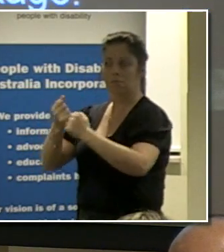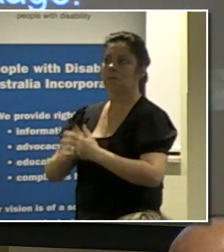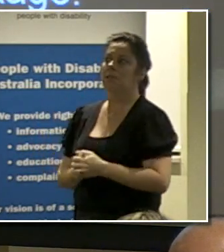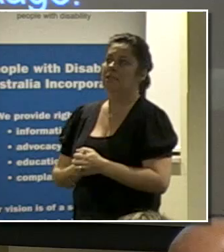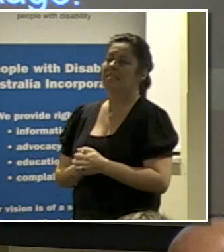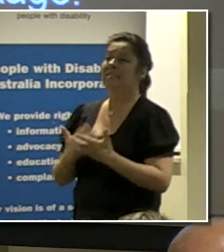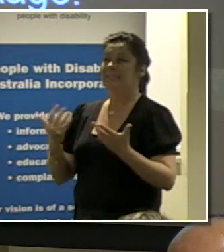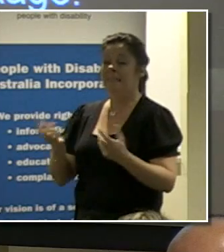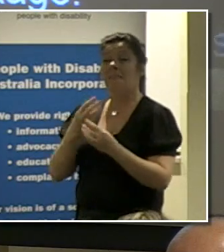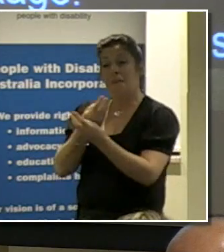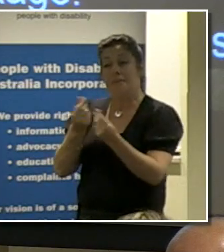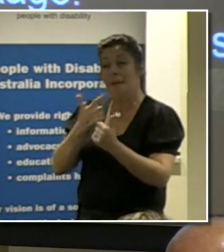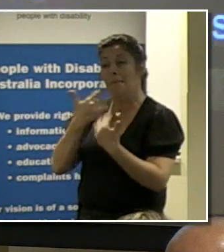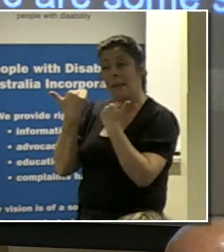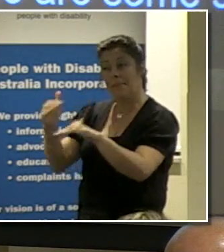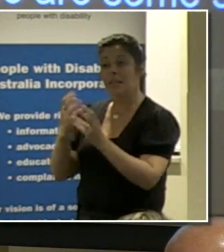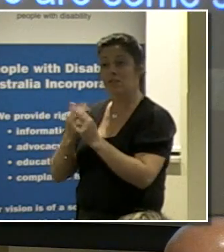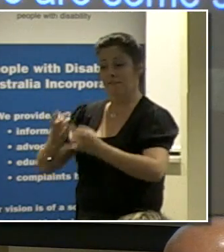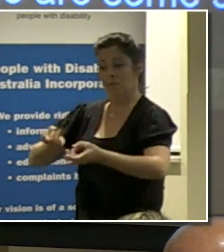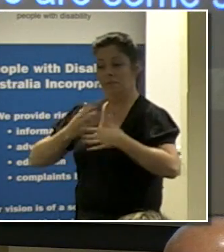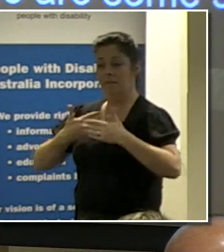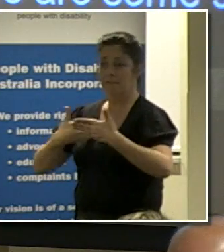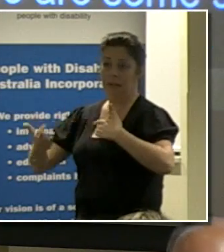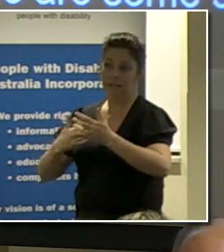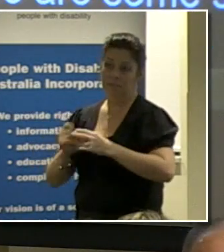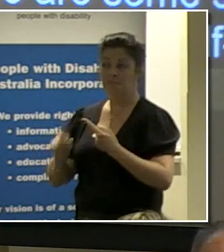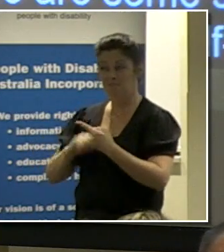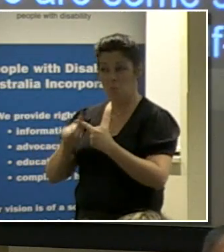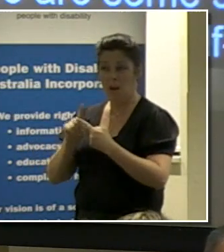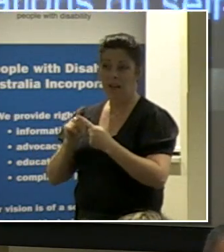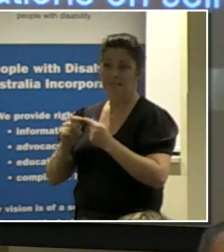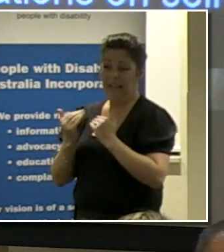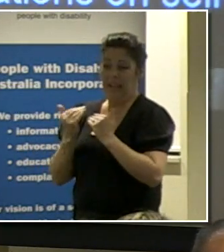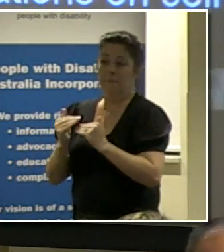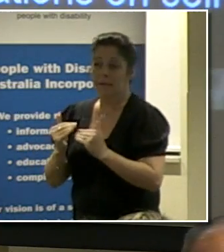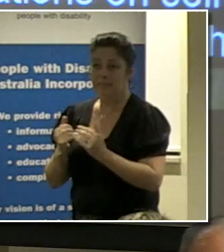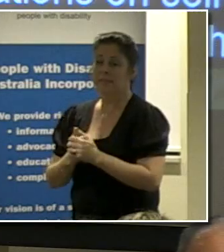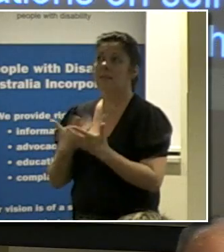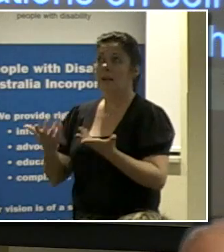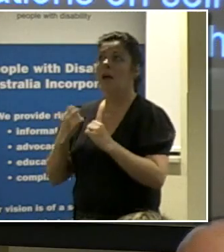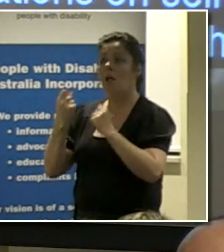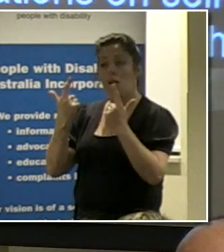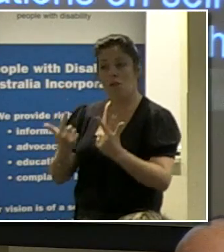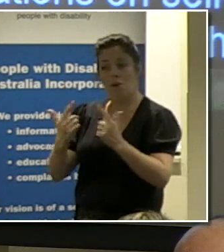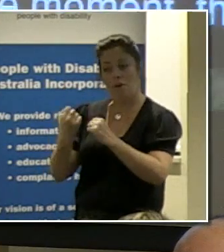on self-management at the moment, the main one being that a lot of supports are provided to